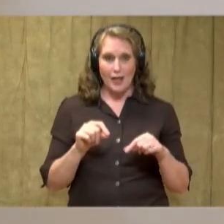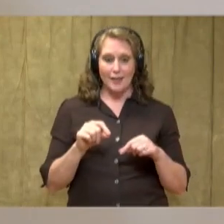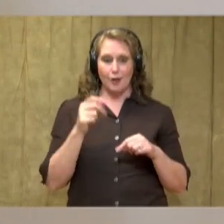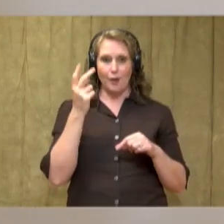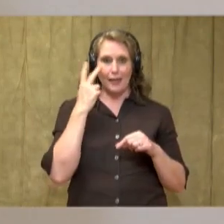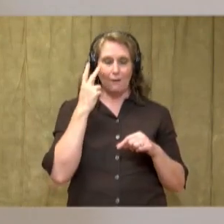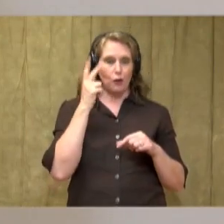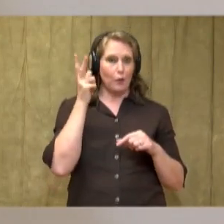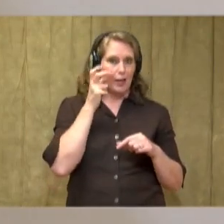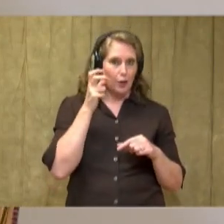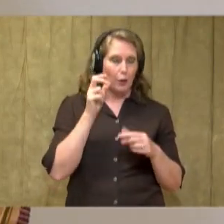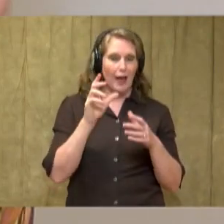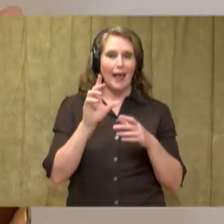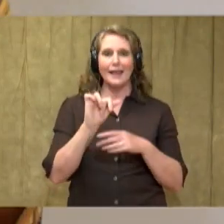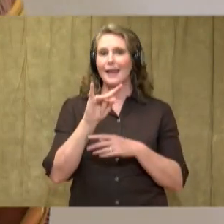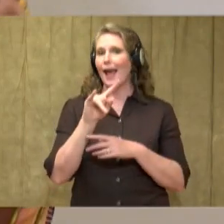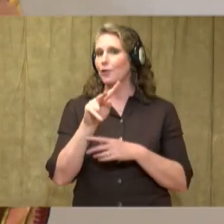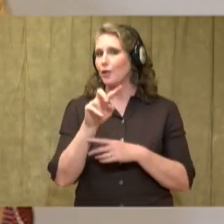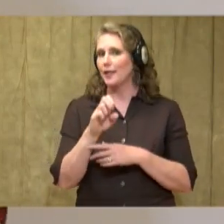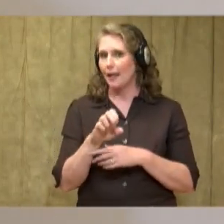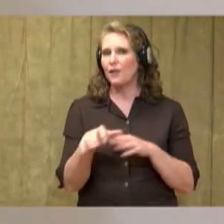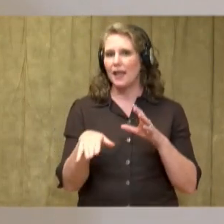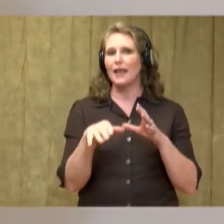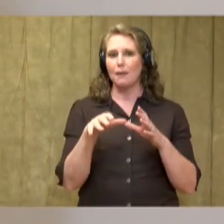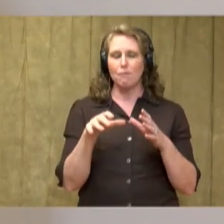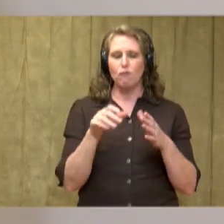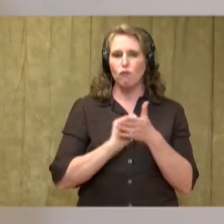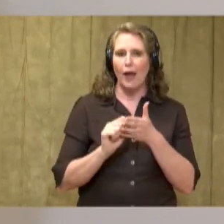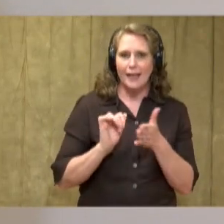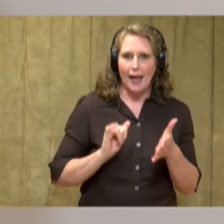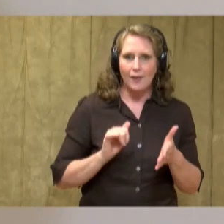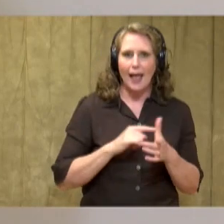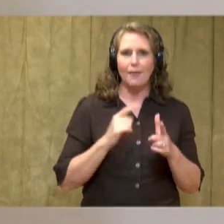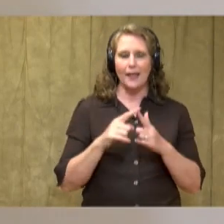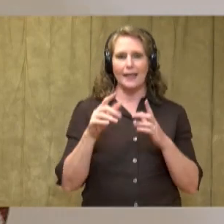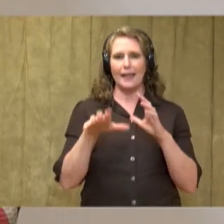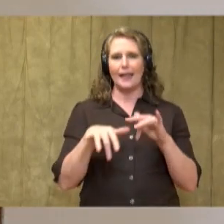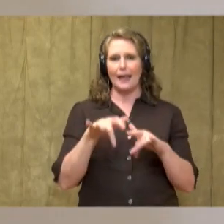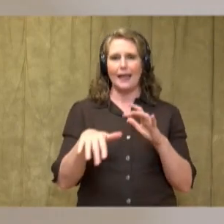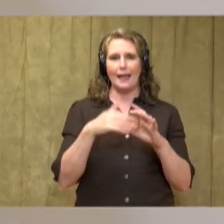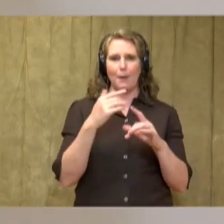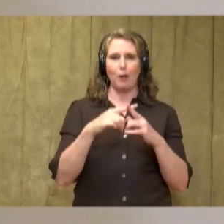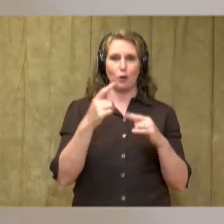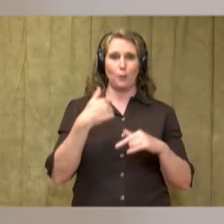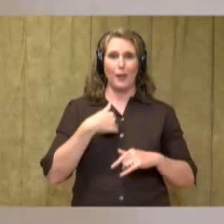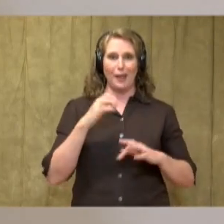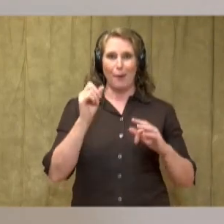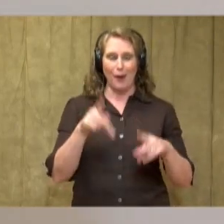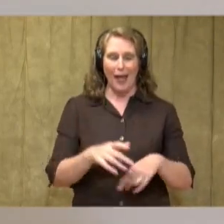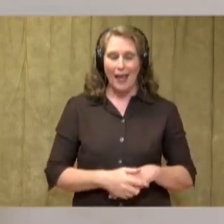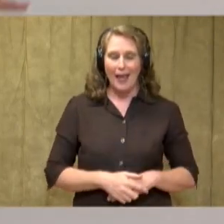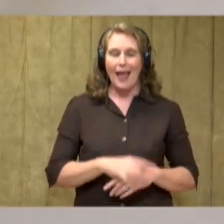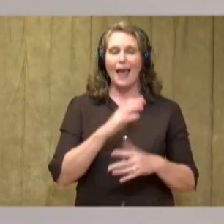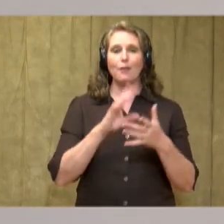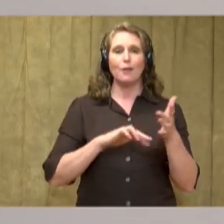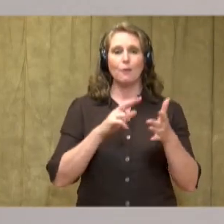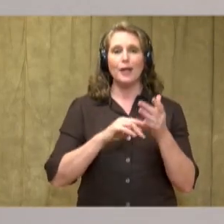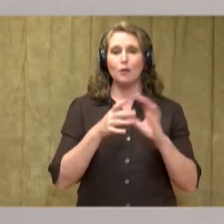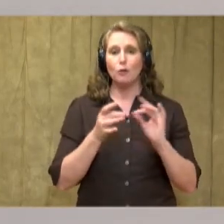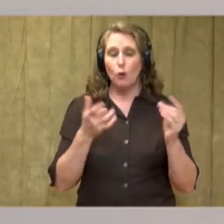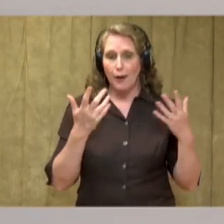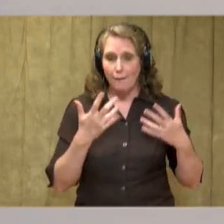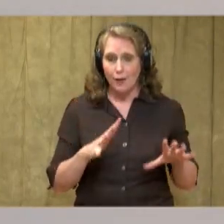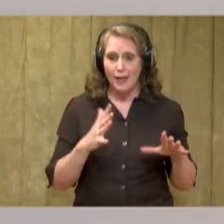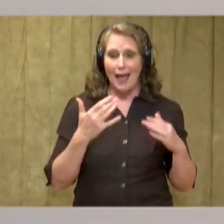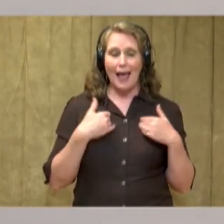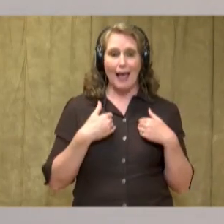in the story that you hear and email it to MCPSSTV, all right? So also when we're done reading our story, we also are I've